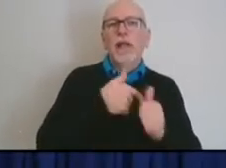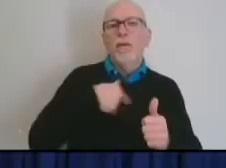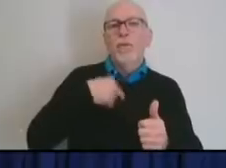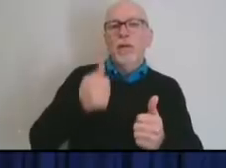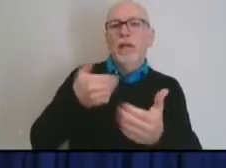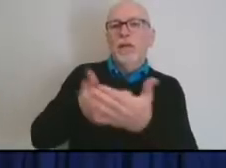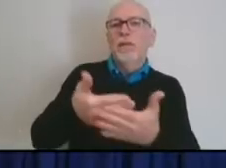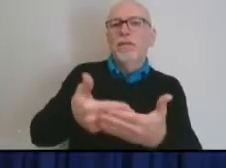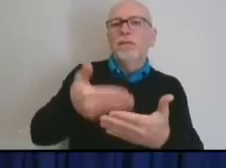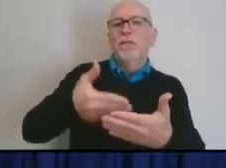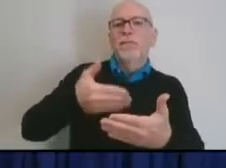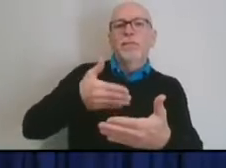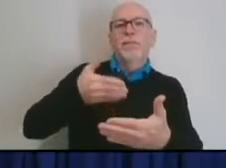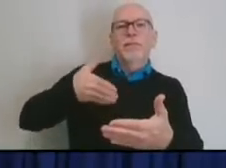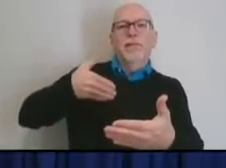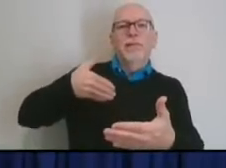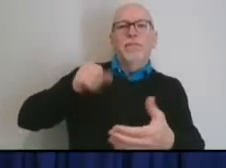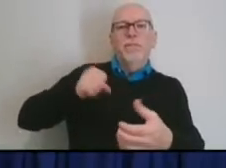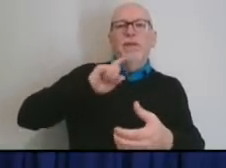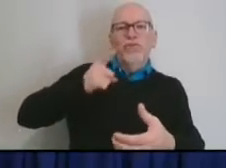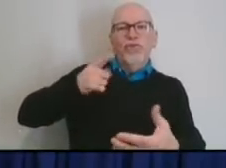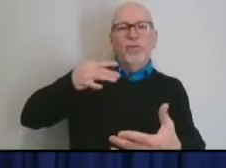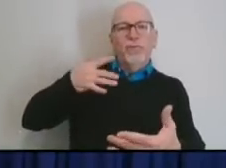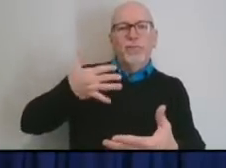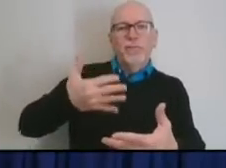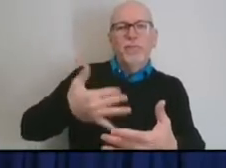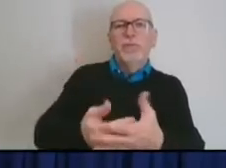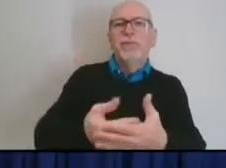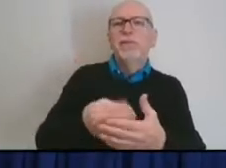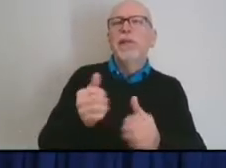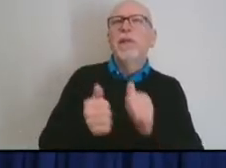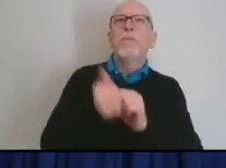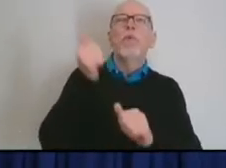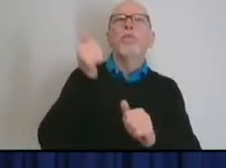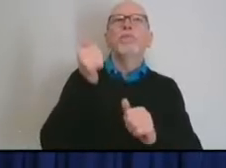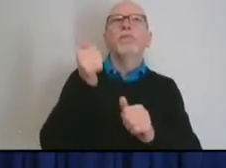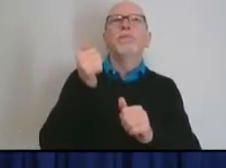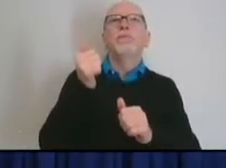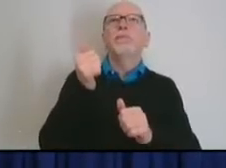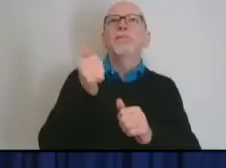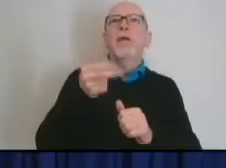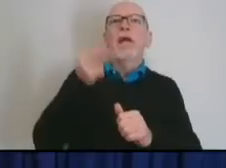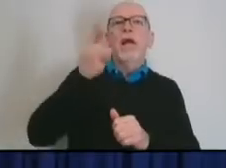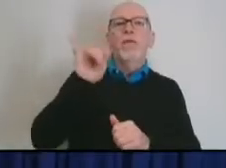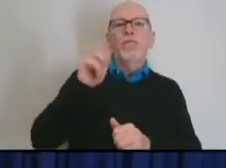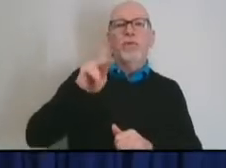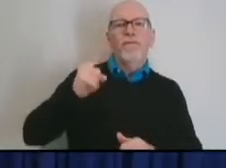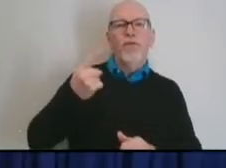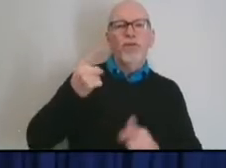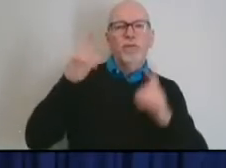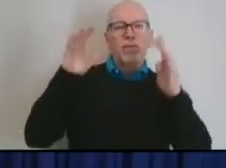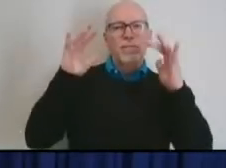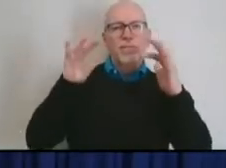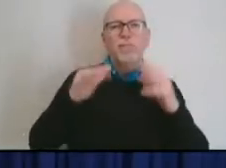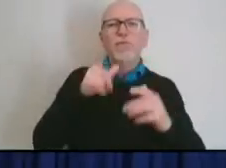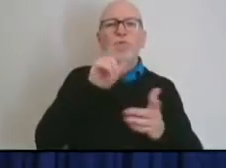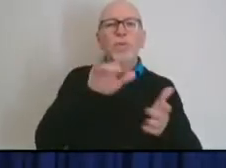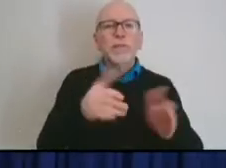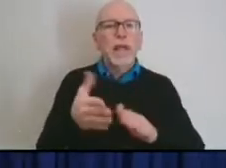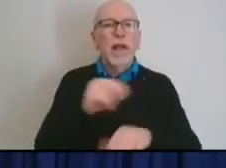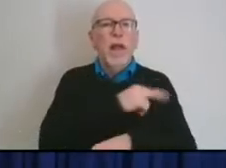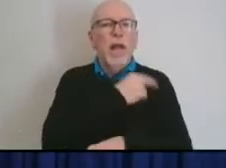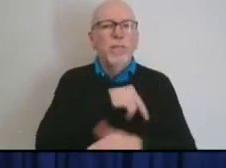step back and address it from the at most at risk of death and